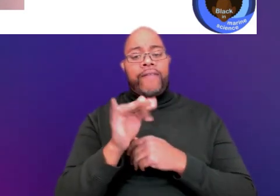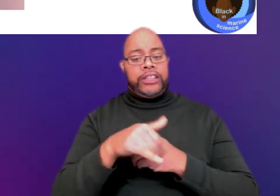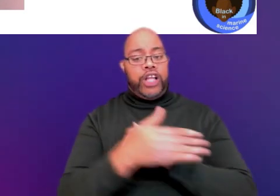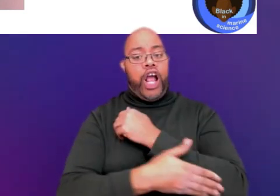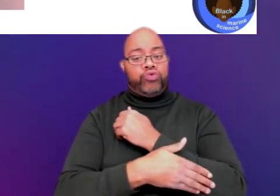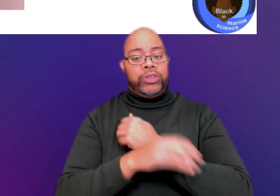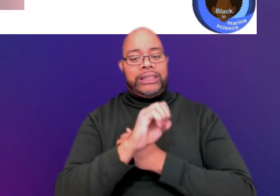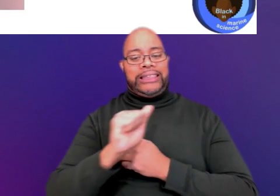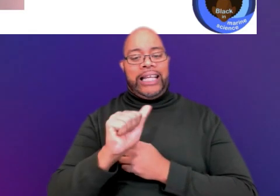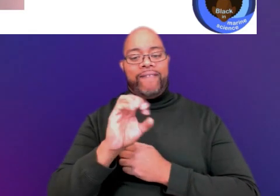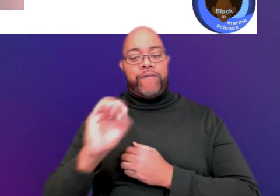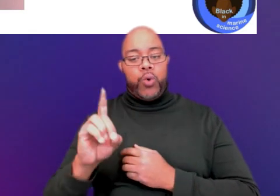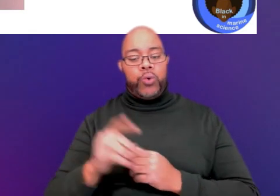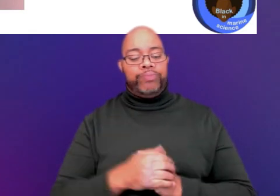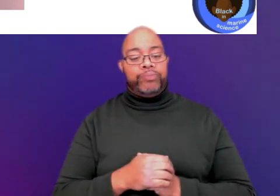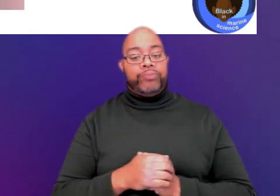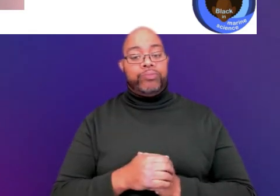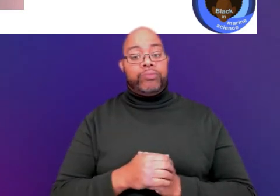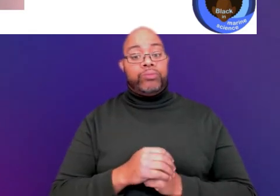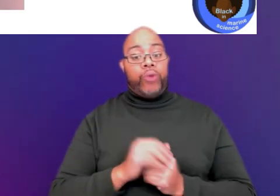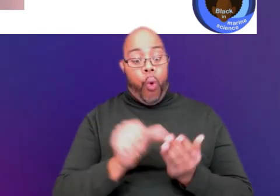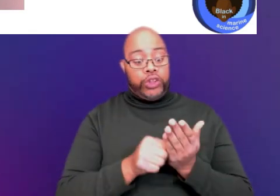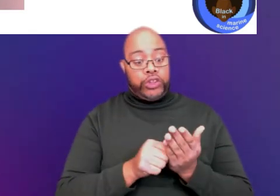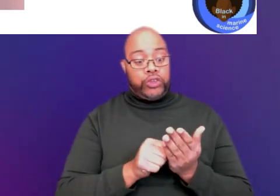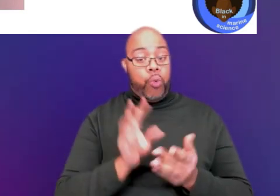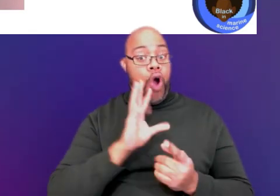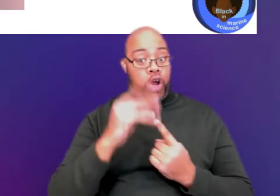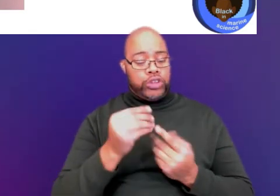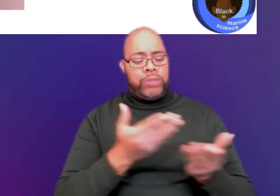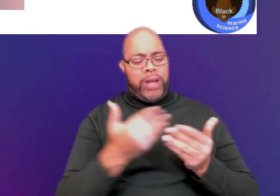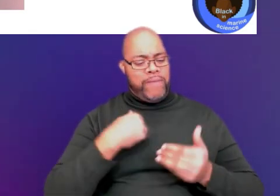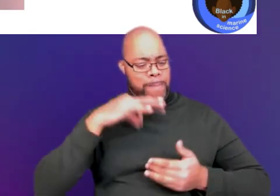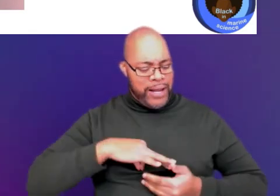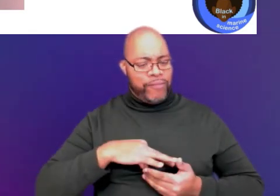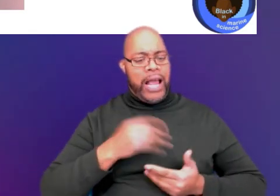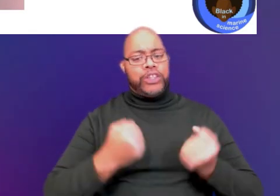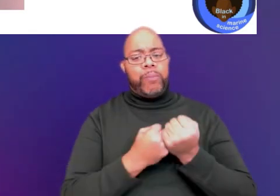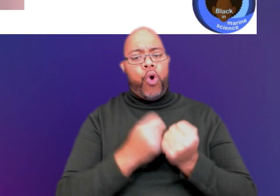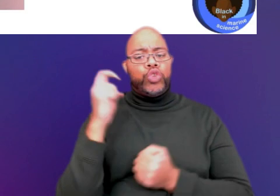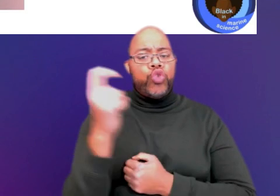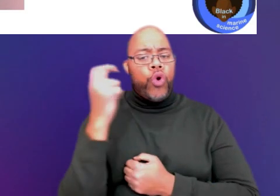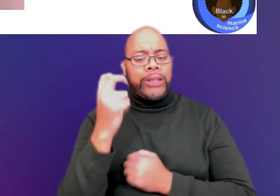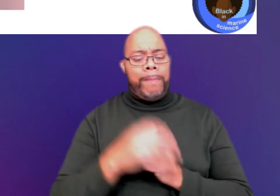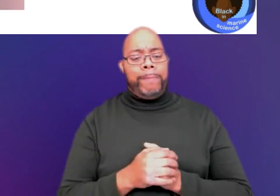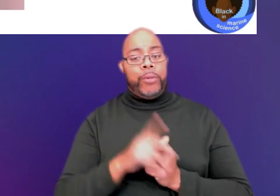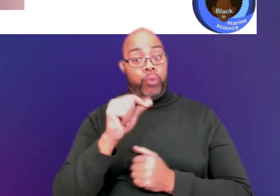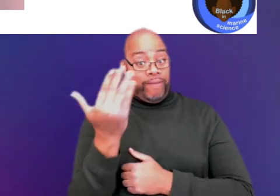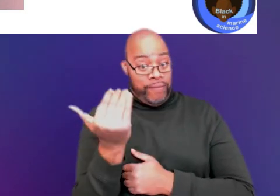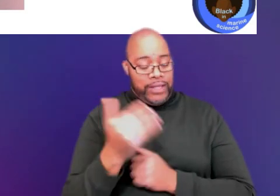seafood. Oyster aquaculture brings economic benefits and supports tourism. In